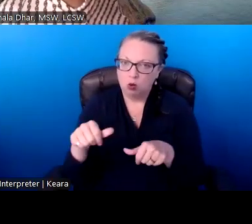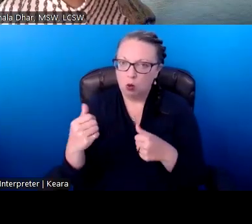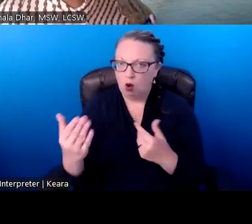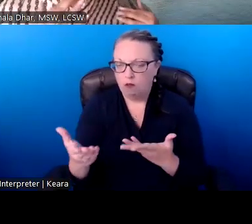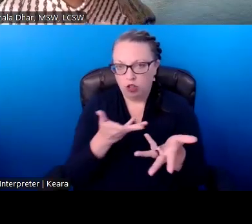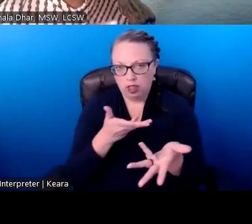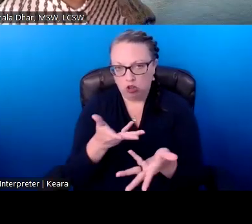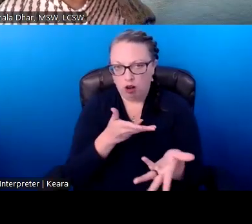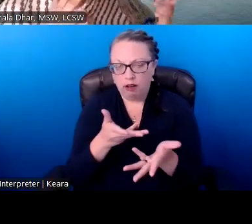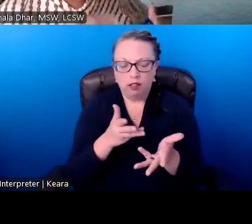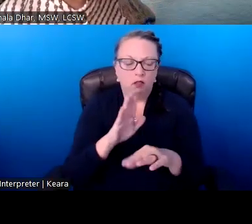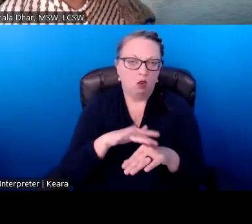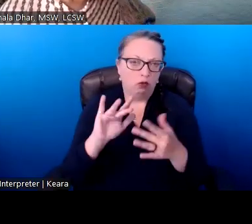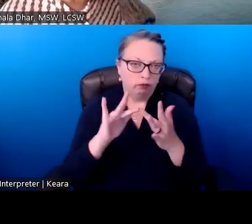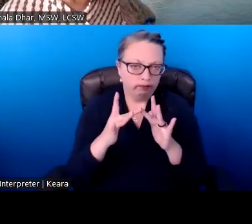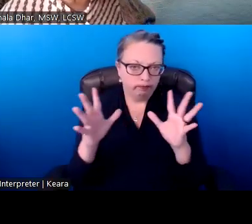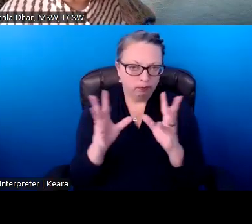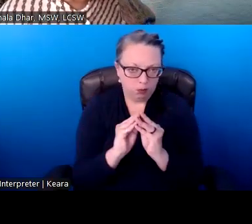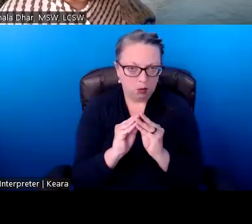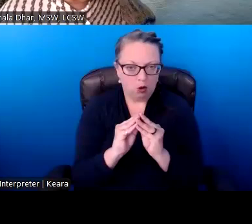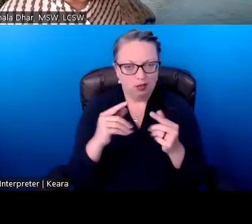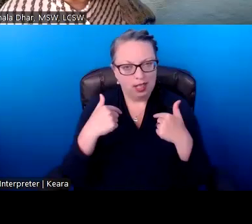interactive webinars, and I'm very much a part of